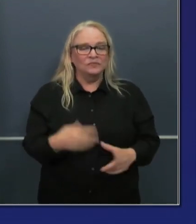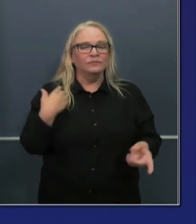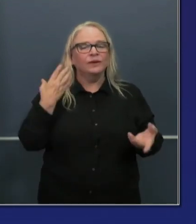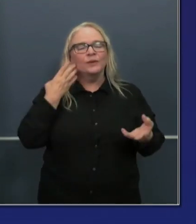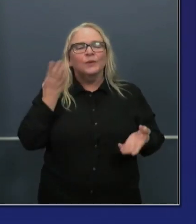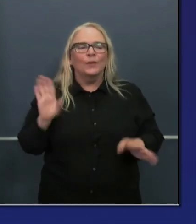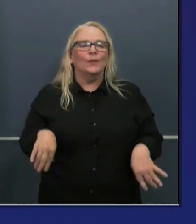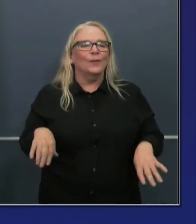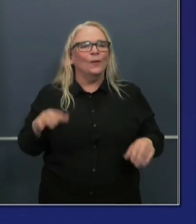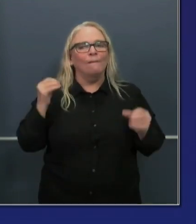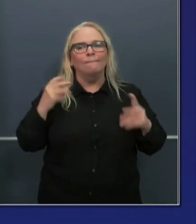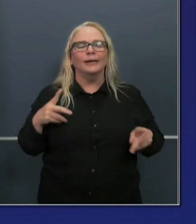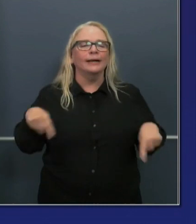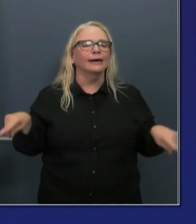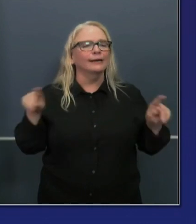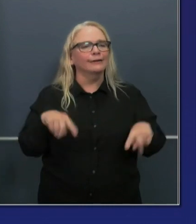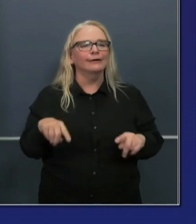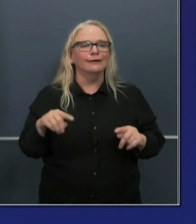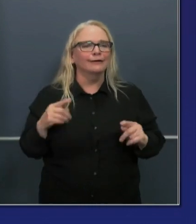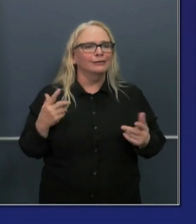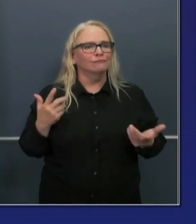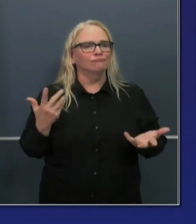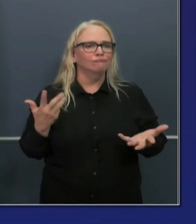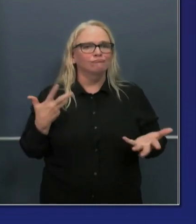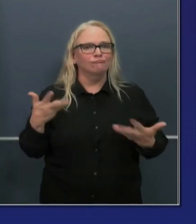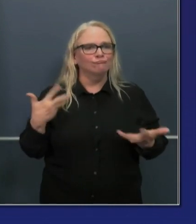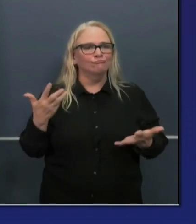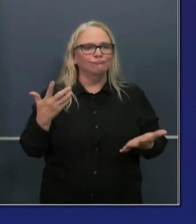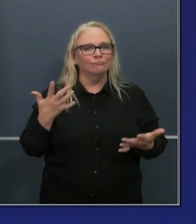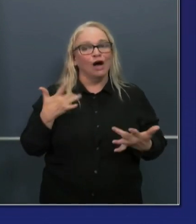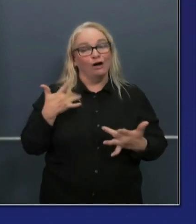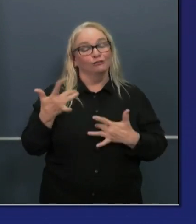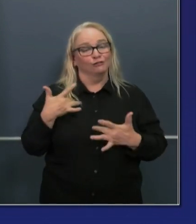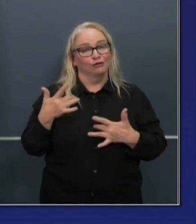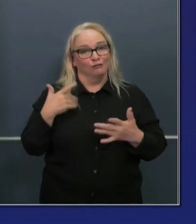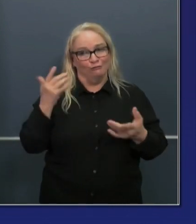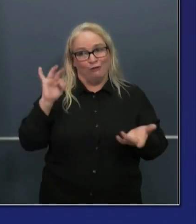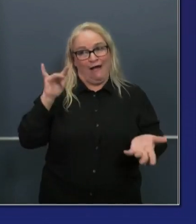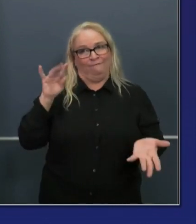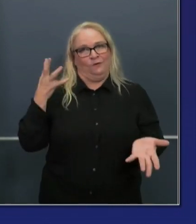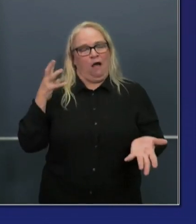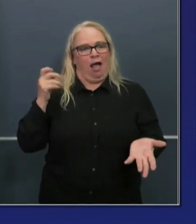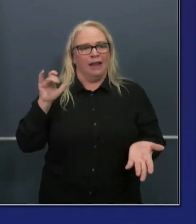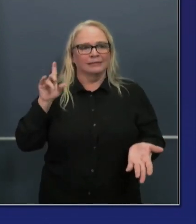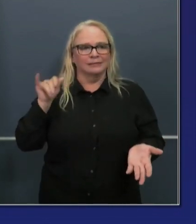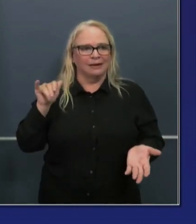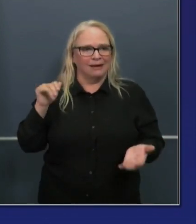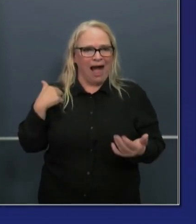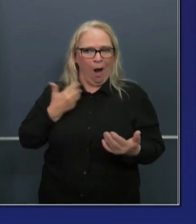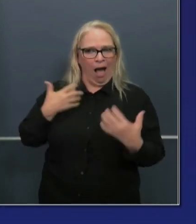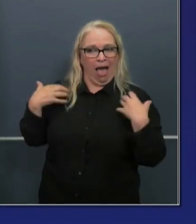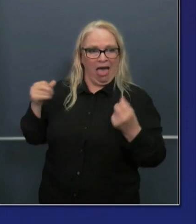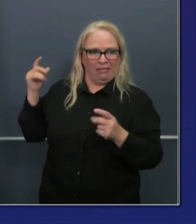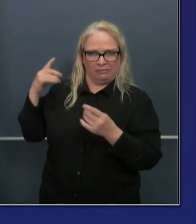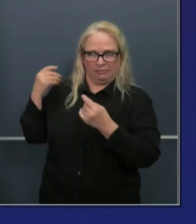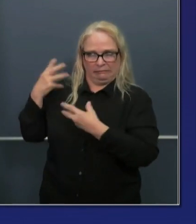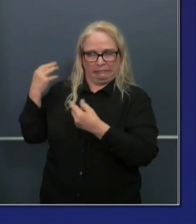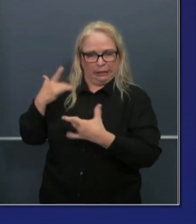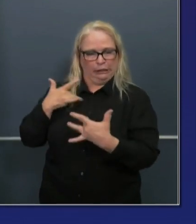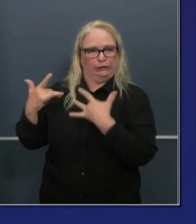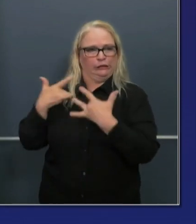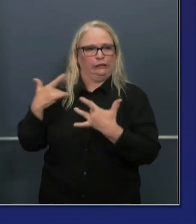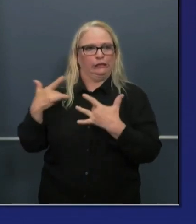raised a lot of concern from our health officials. And we want